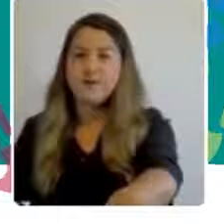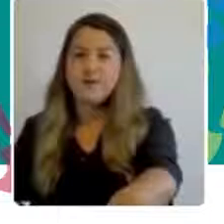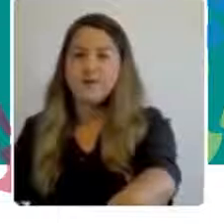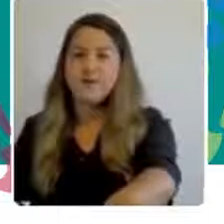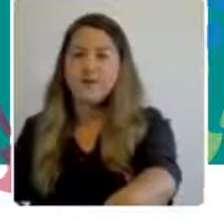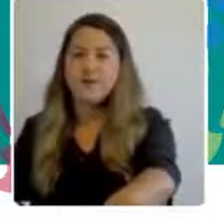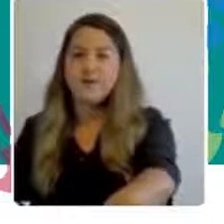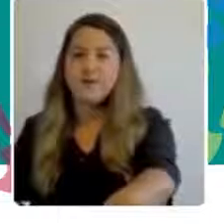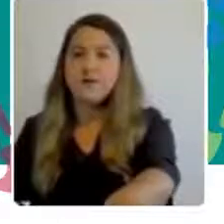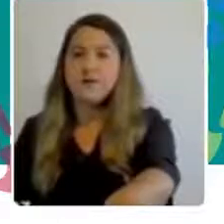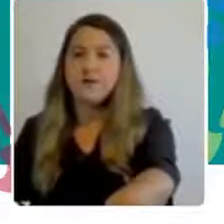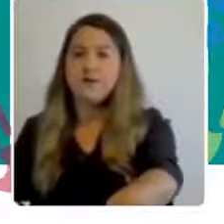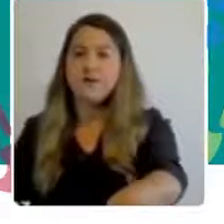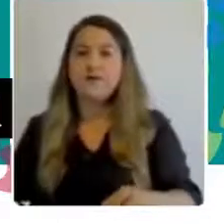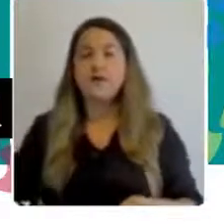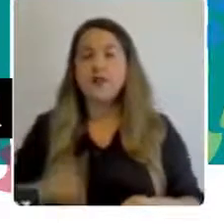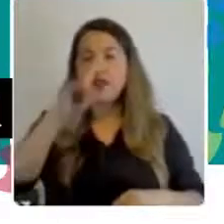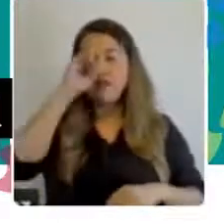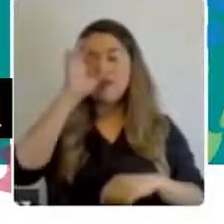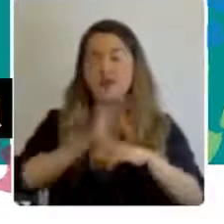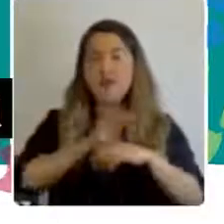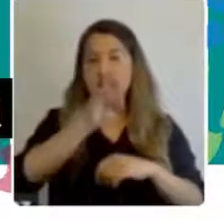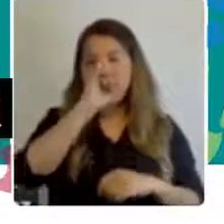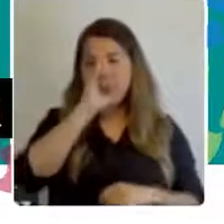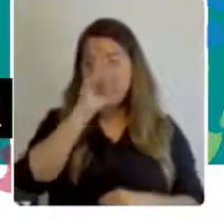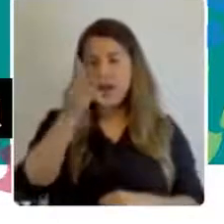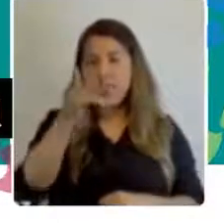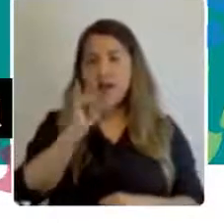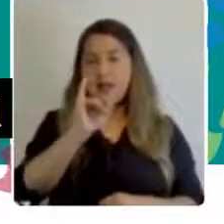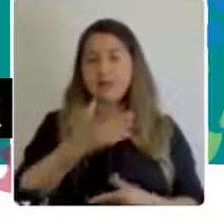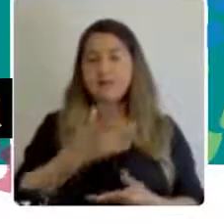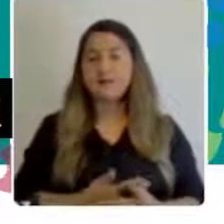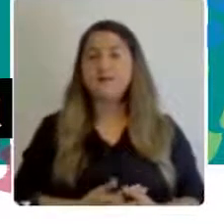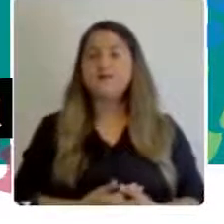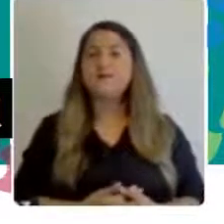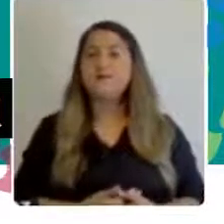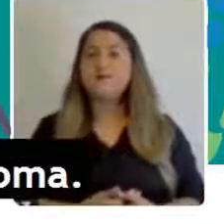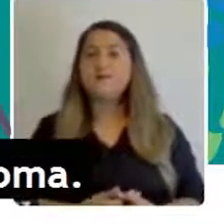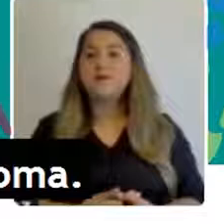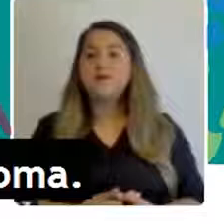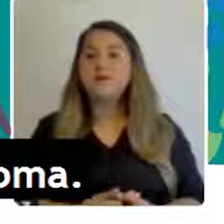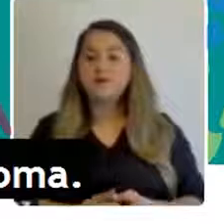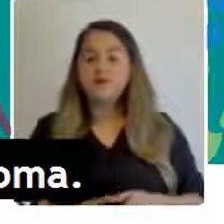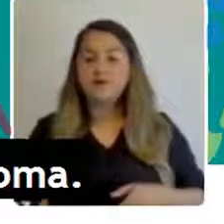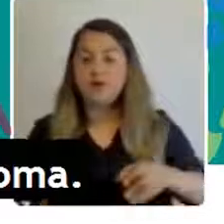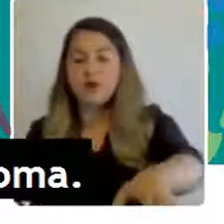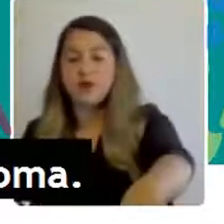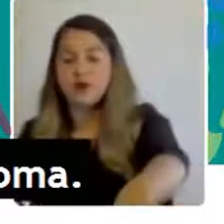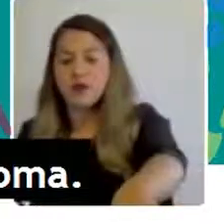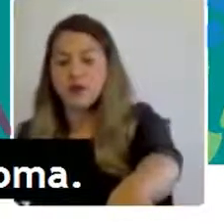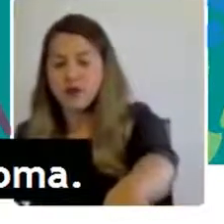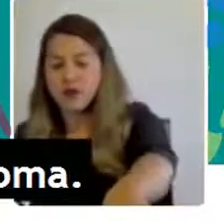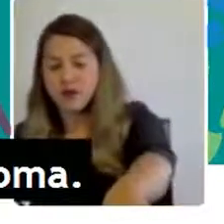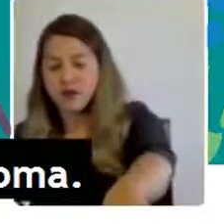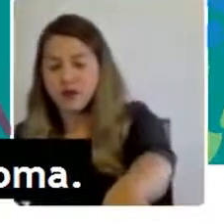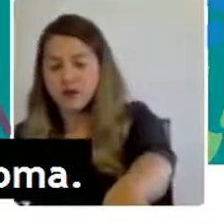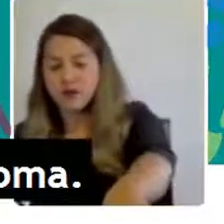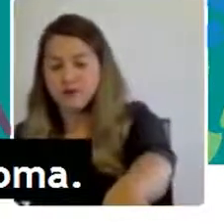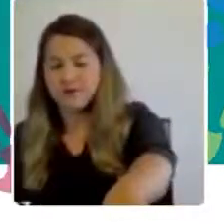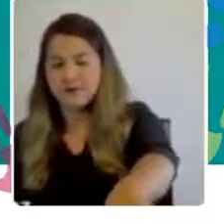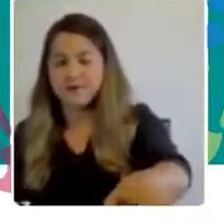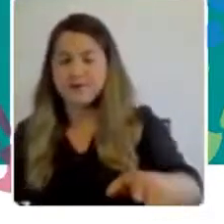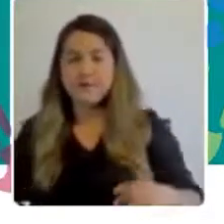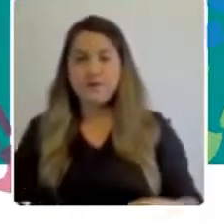I'm very pleased to stay with you. I'm the director of the National Center for Rare Diseases at the Istituto Superiore di Sanità in